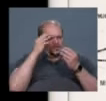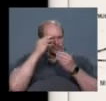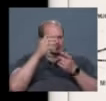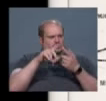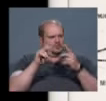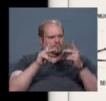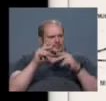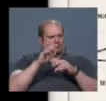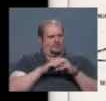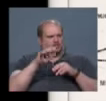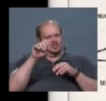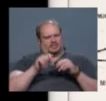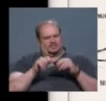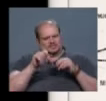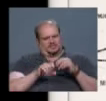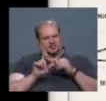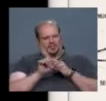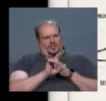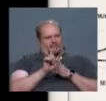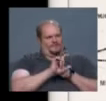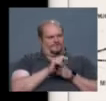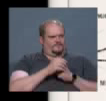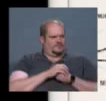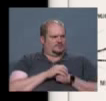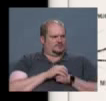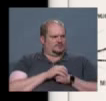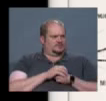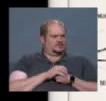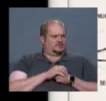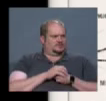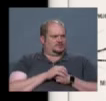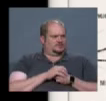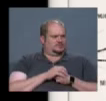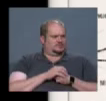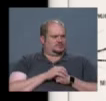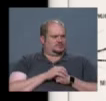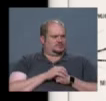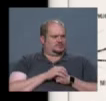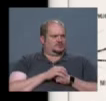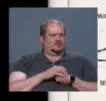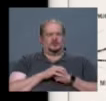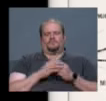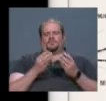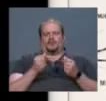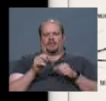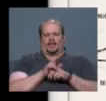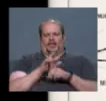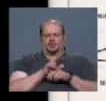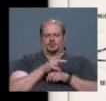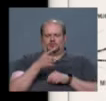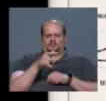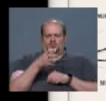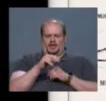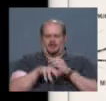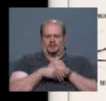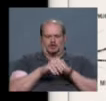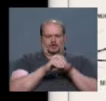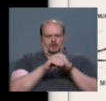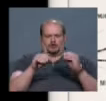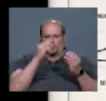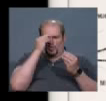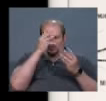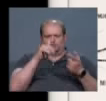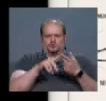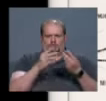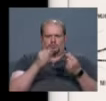give to the homes over on the left? There's, on a land use plan amendment, there's no notification